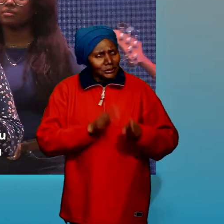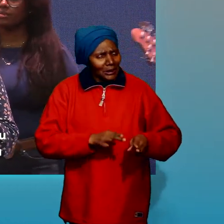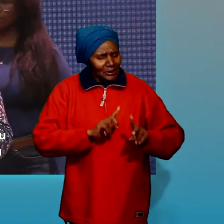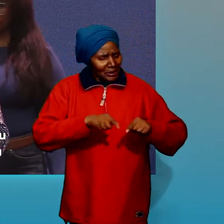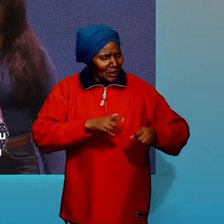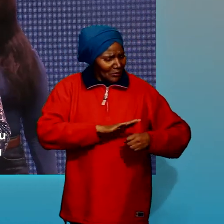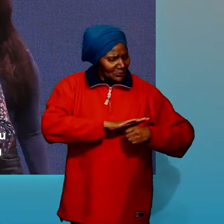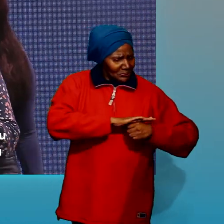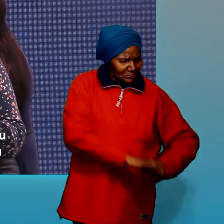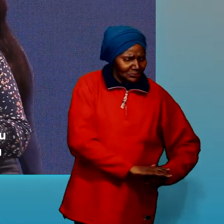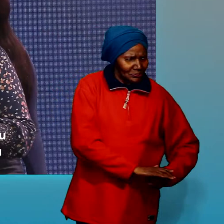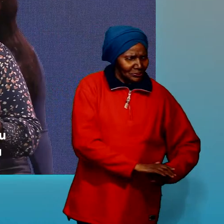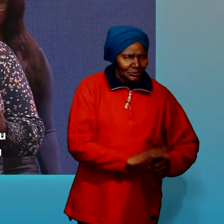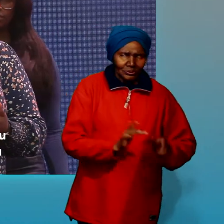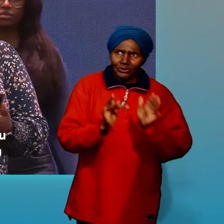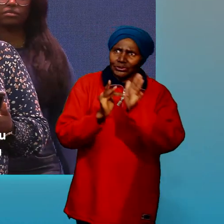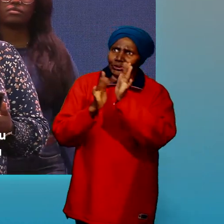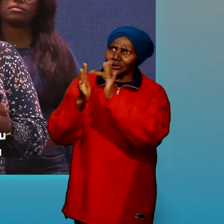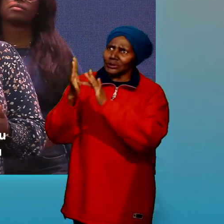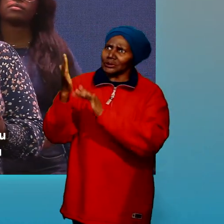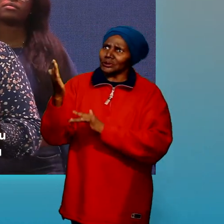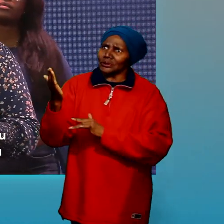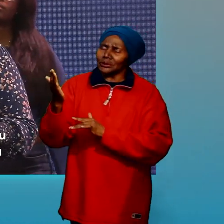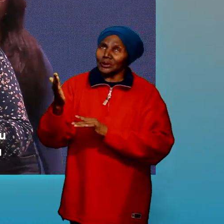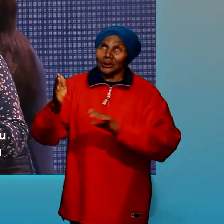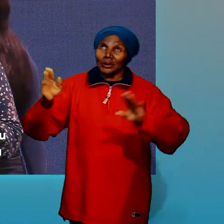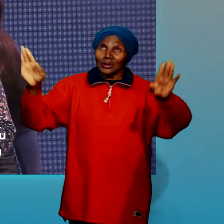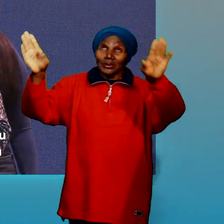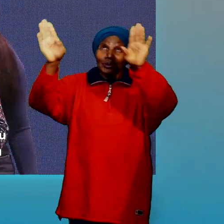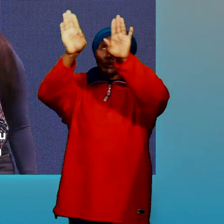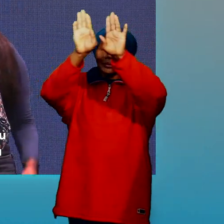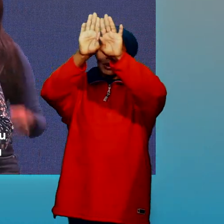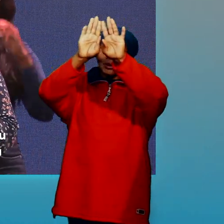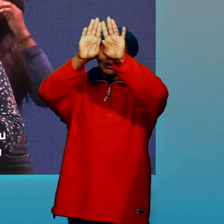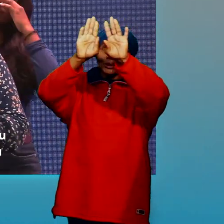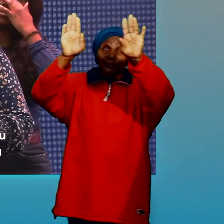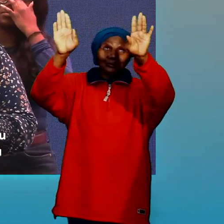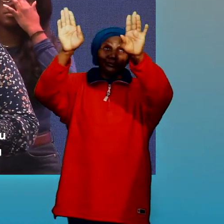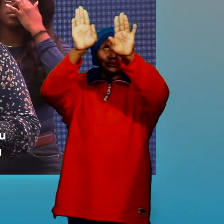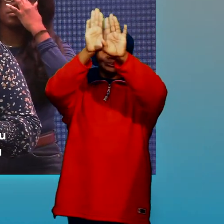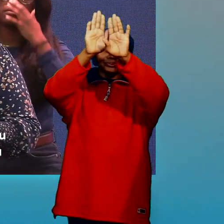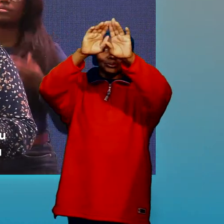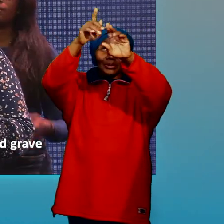you, Jesus. The veil tore